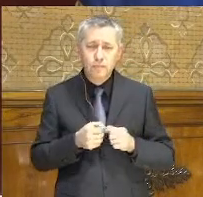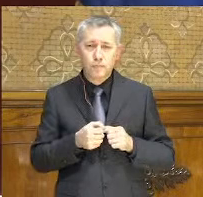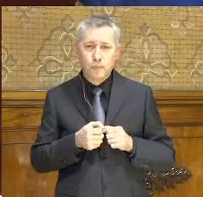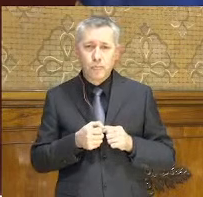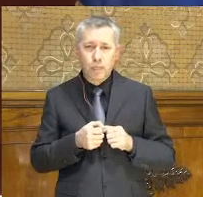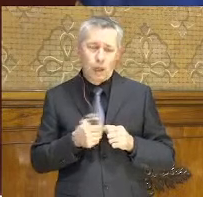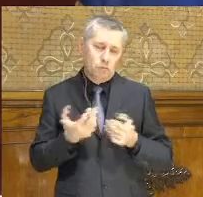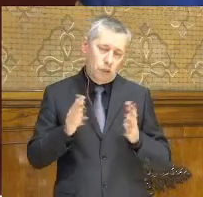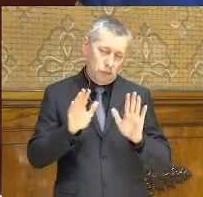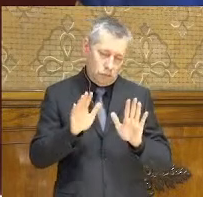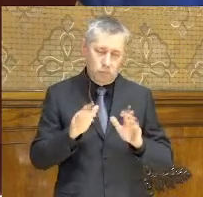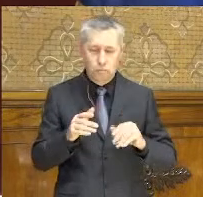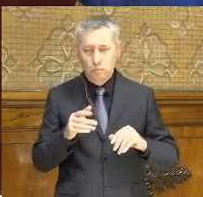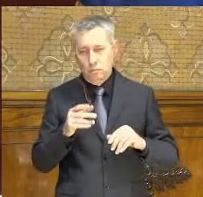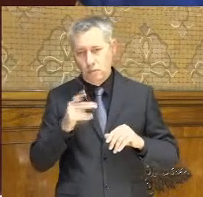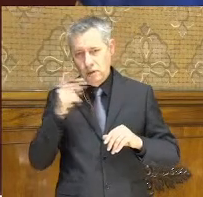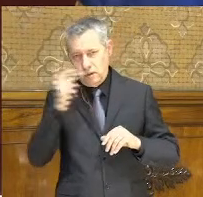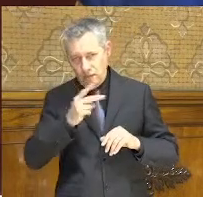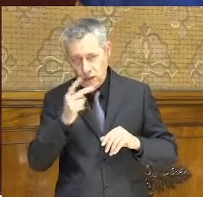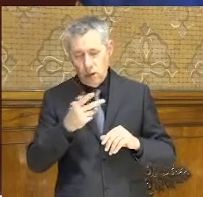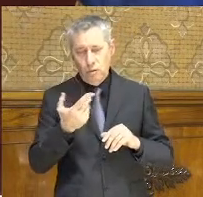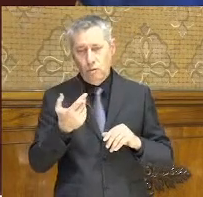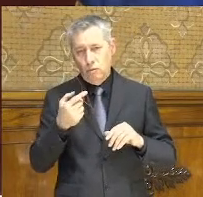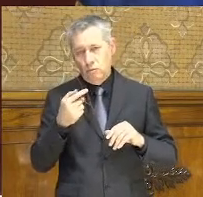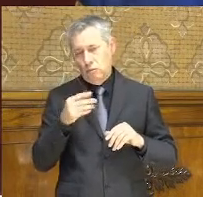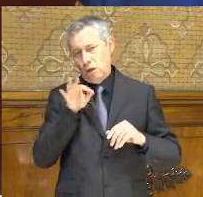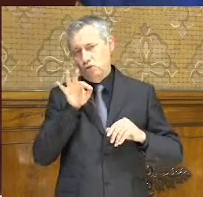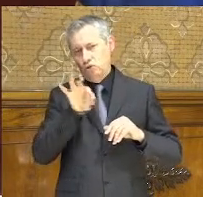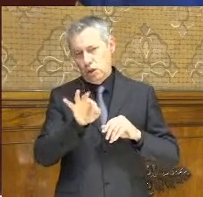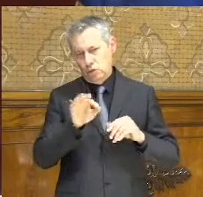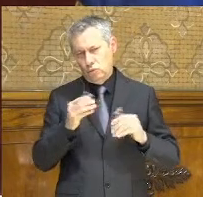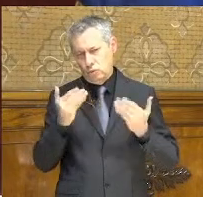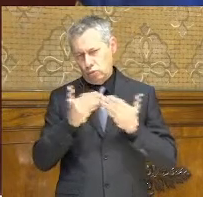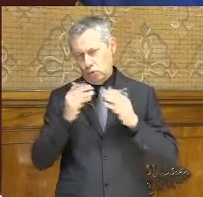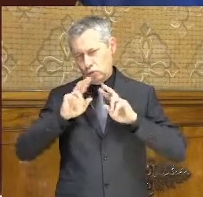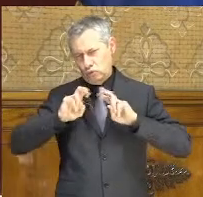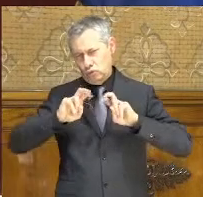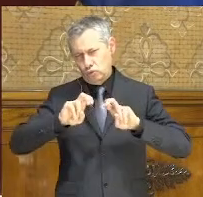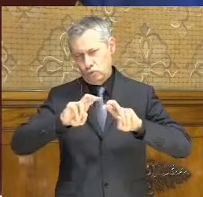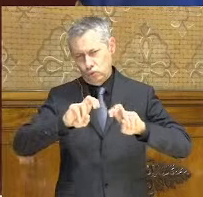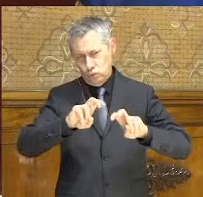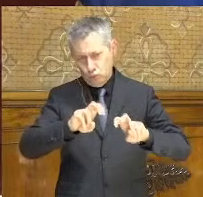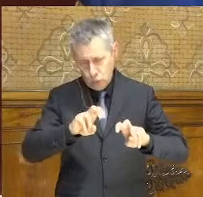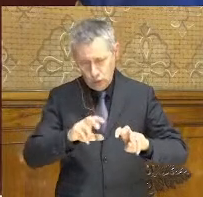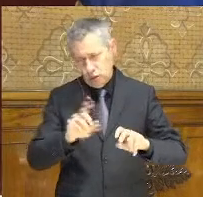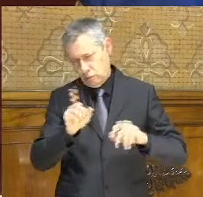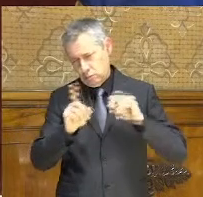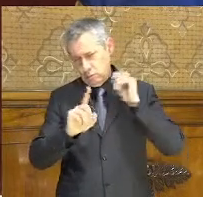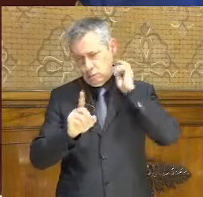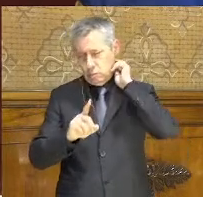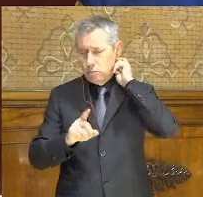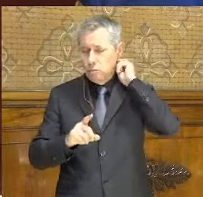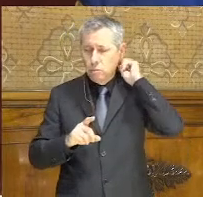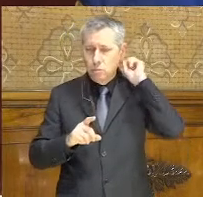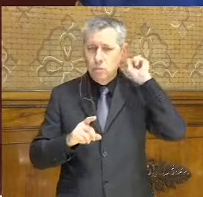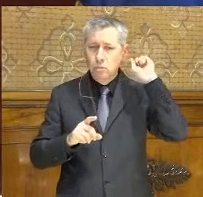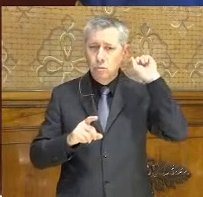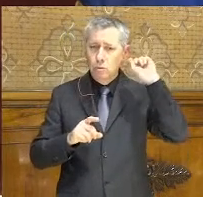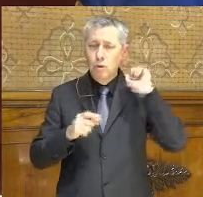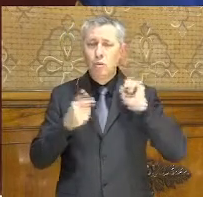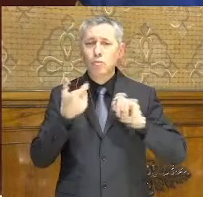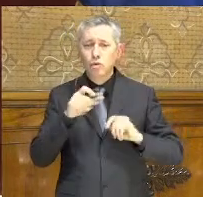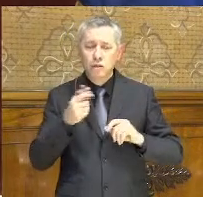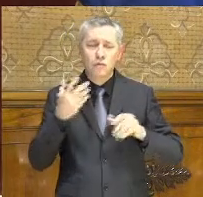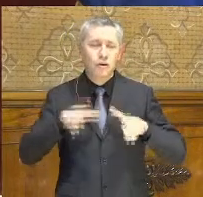of Arendtian studies. Arendt, in The Origins of Totalitarianism, says something very